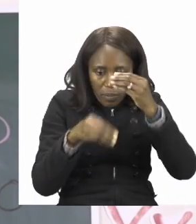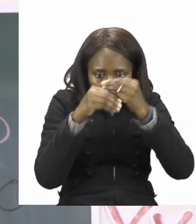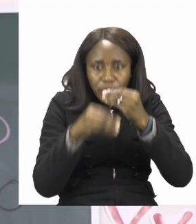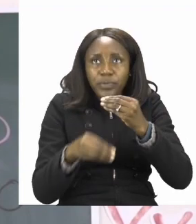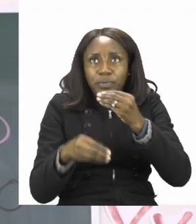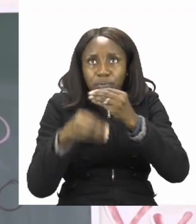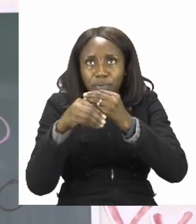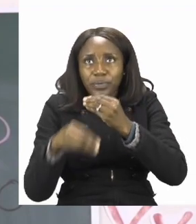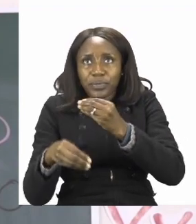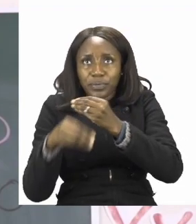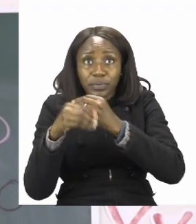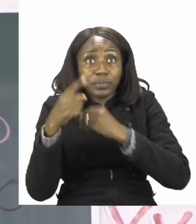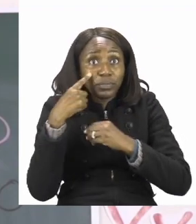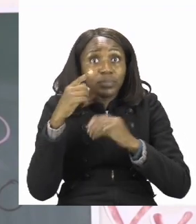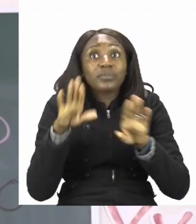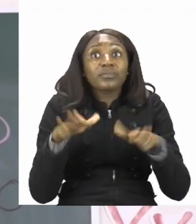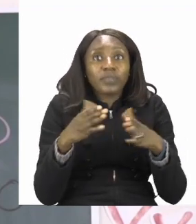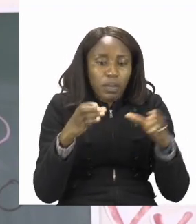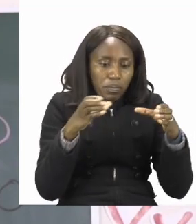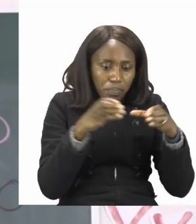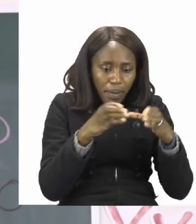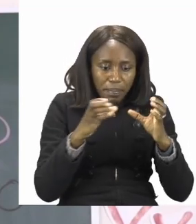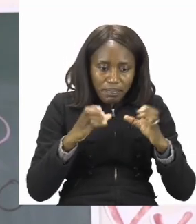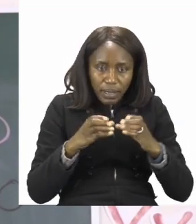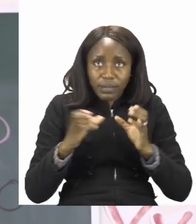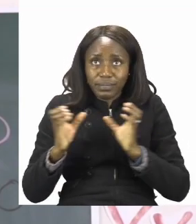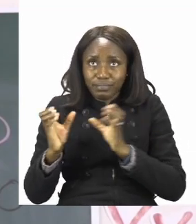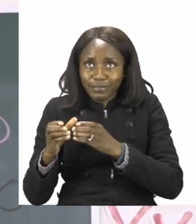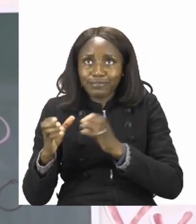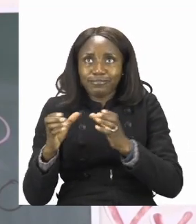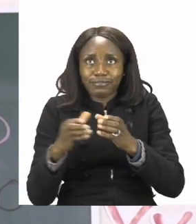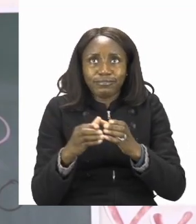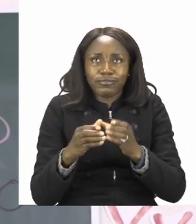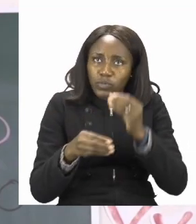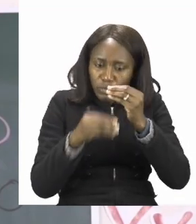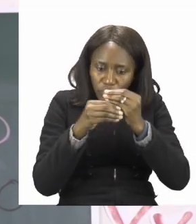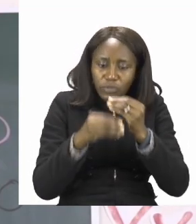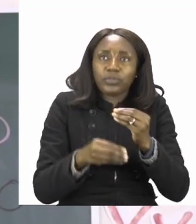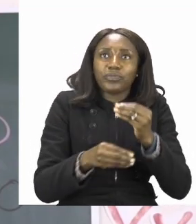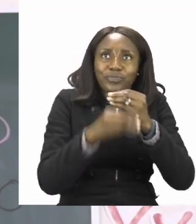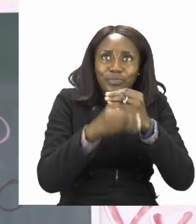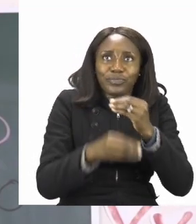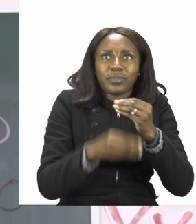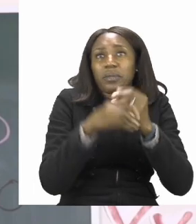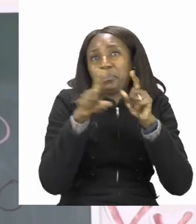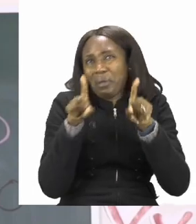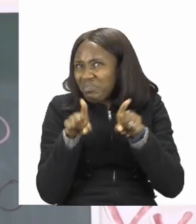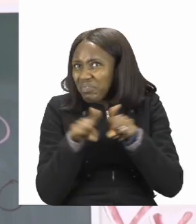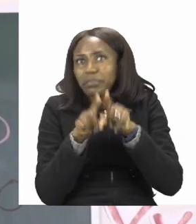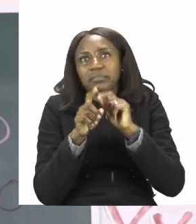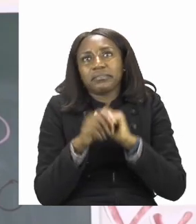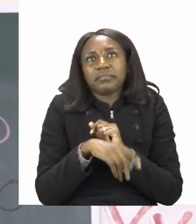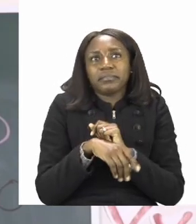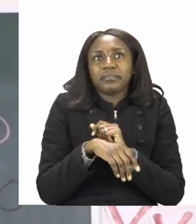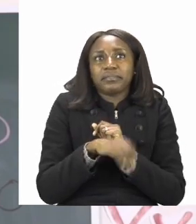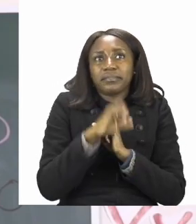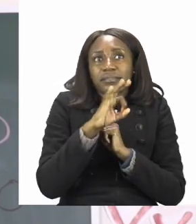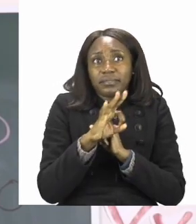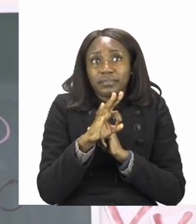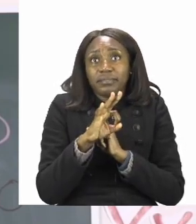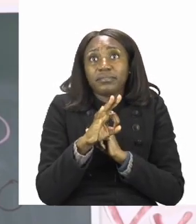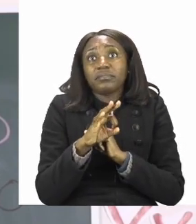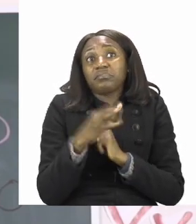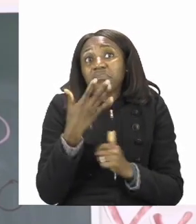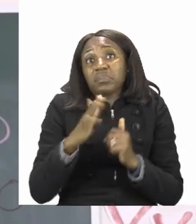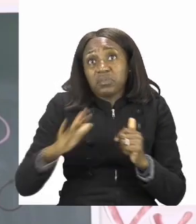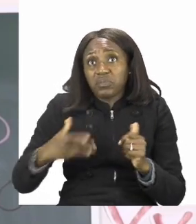You saw that as we went on, we added more sets to get our answers. If you need to do what I have done